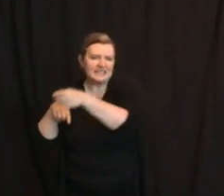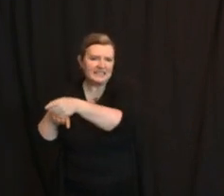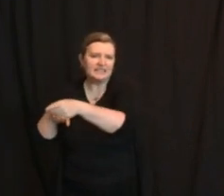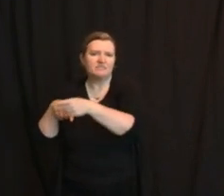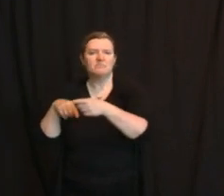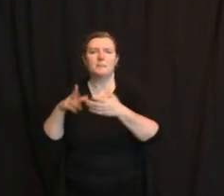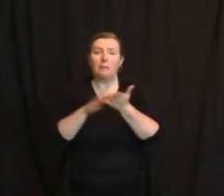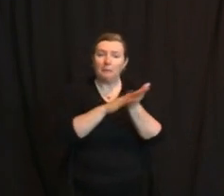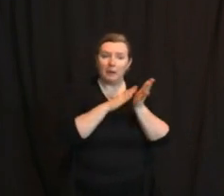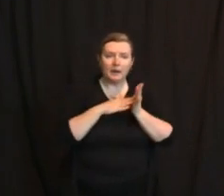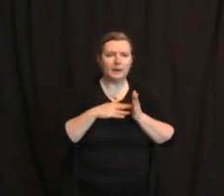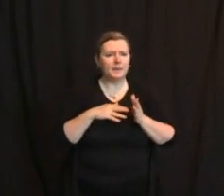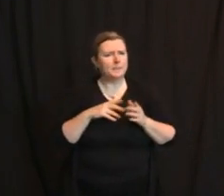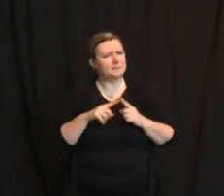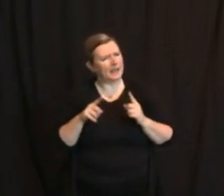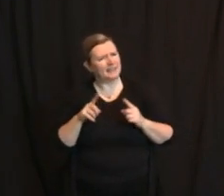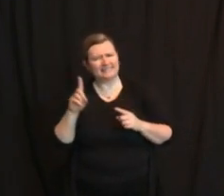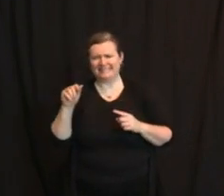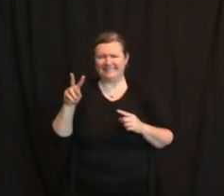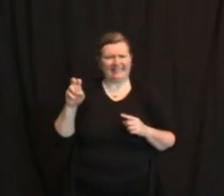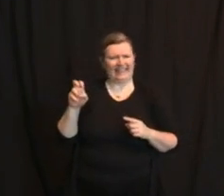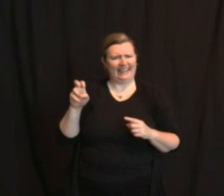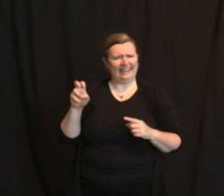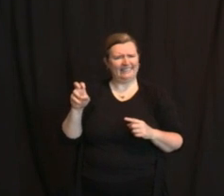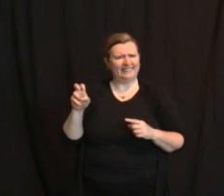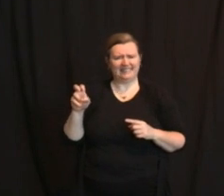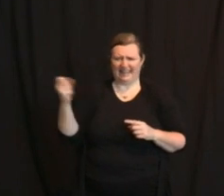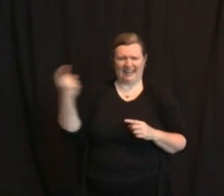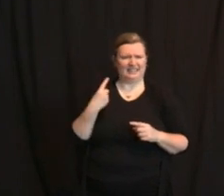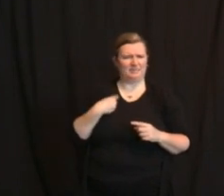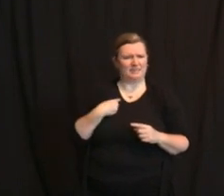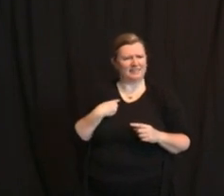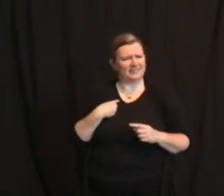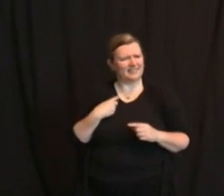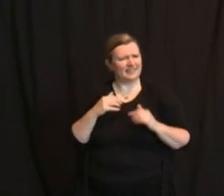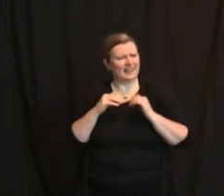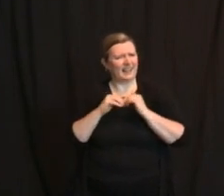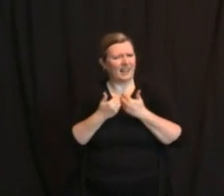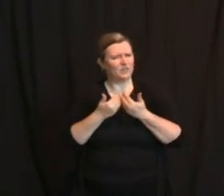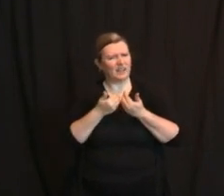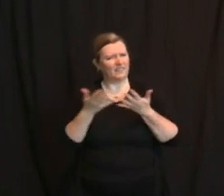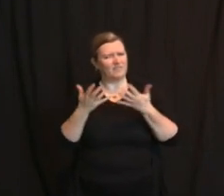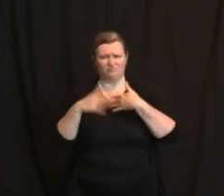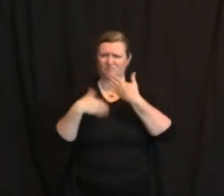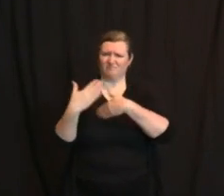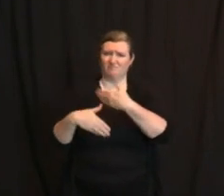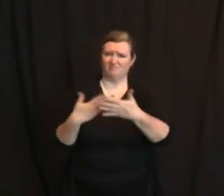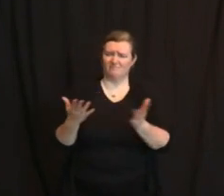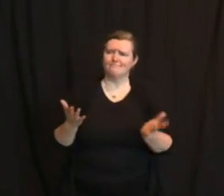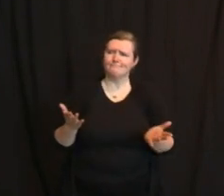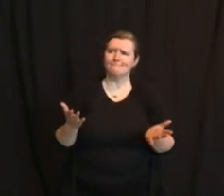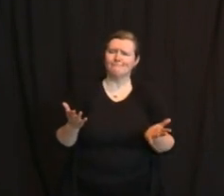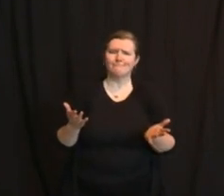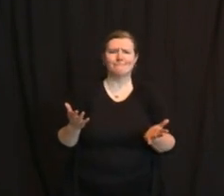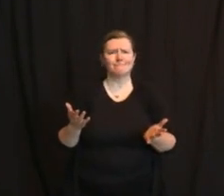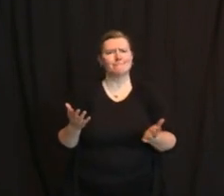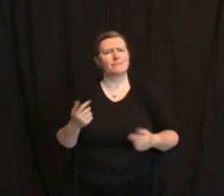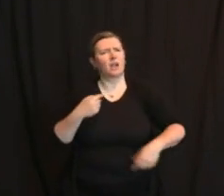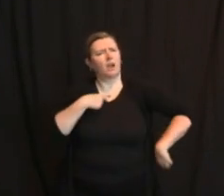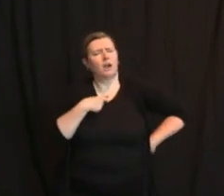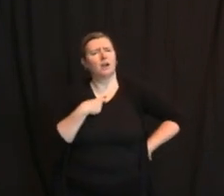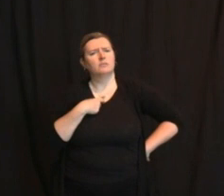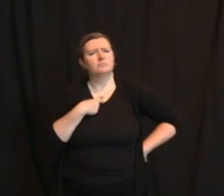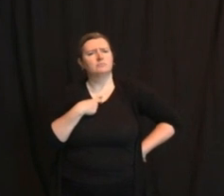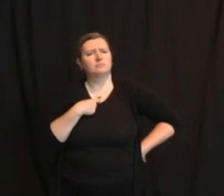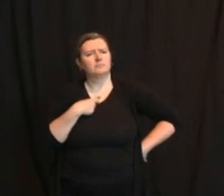you asked me, I thought about this yesterday, you asked me how was this going for me? And I chose to run for office, and